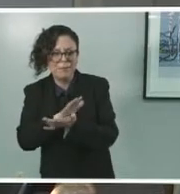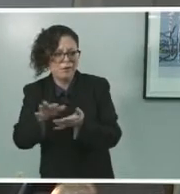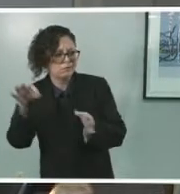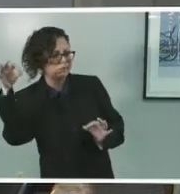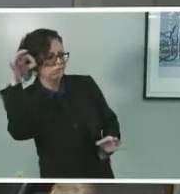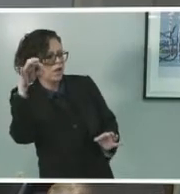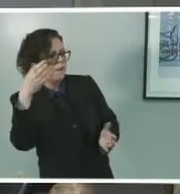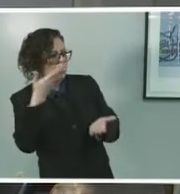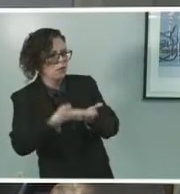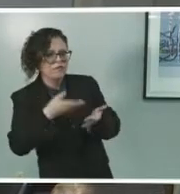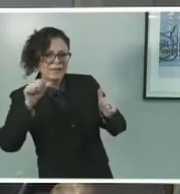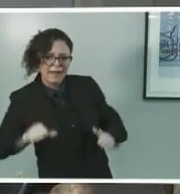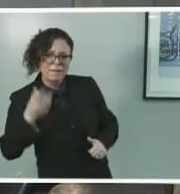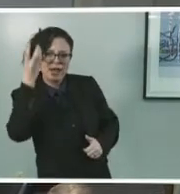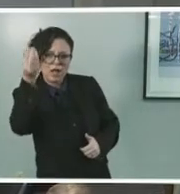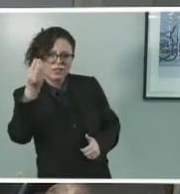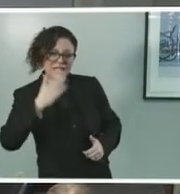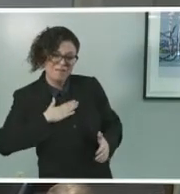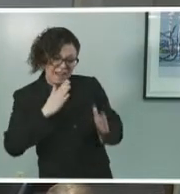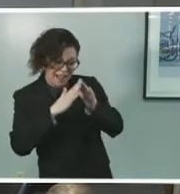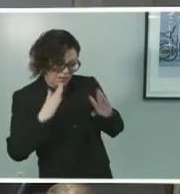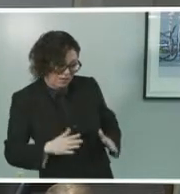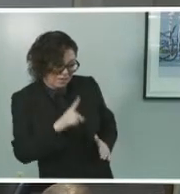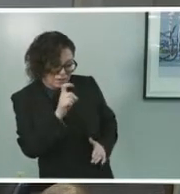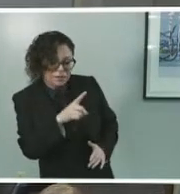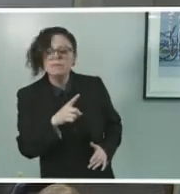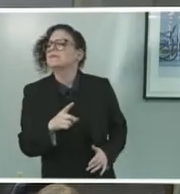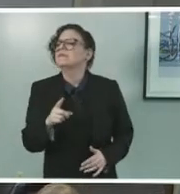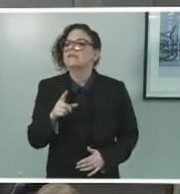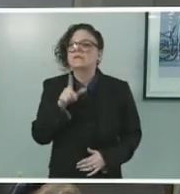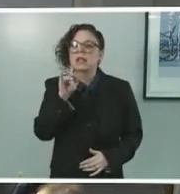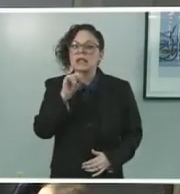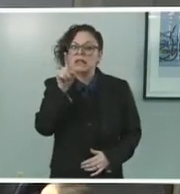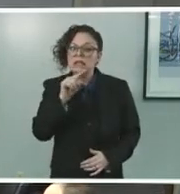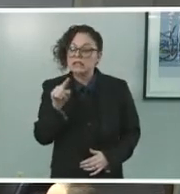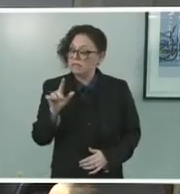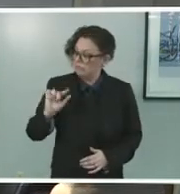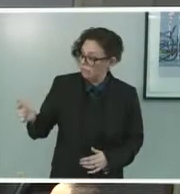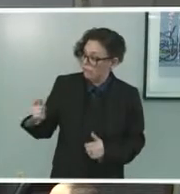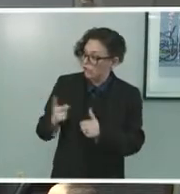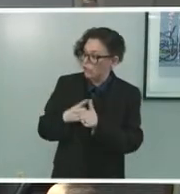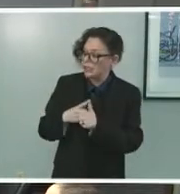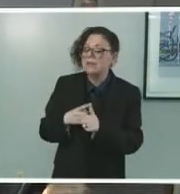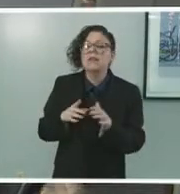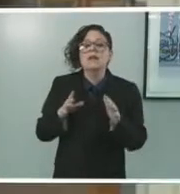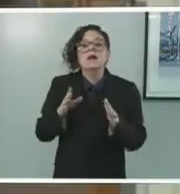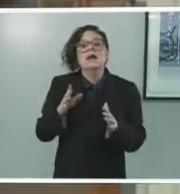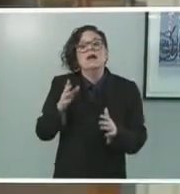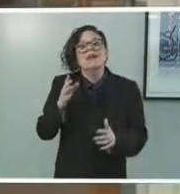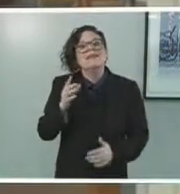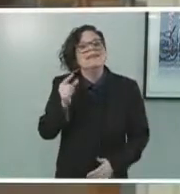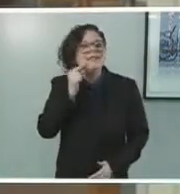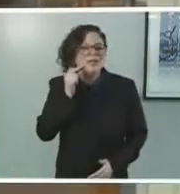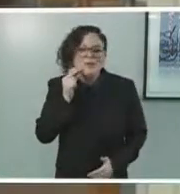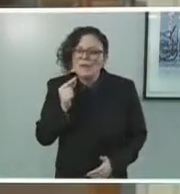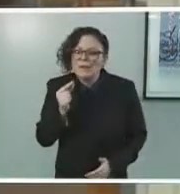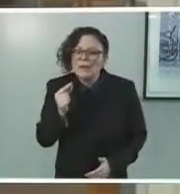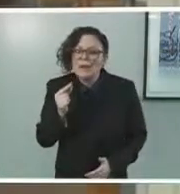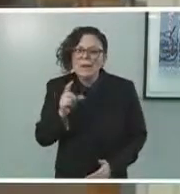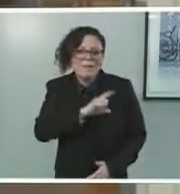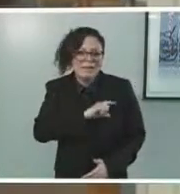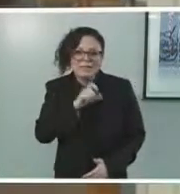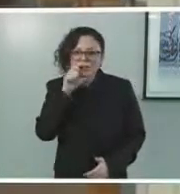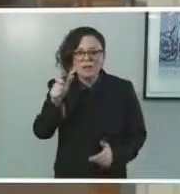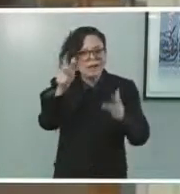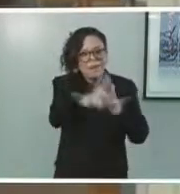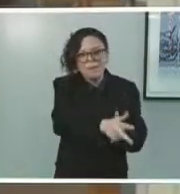be outside of my home? Liz, do you want to start? Thank you, Jeff. Yes, San Antonio police are not going to pull you over if